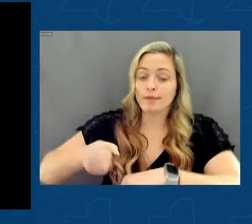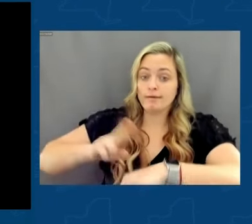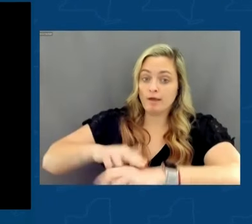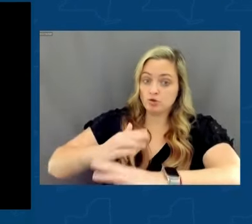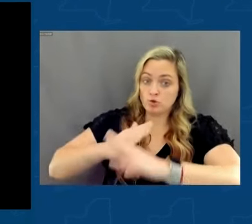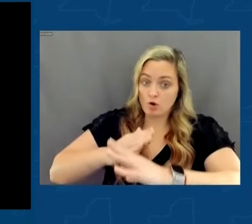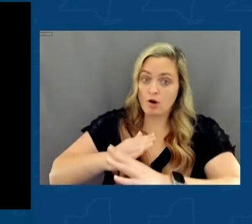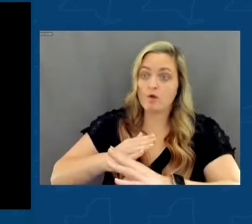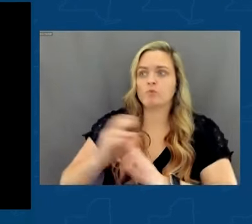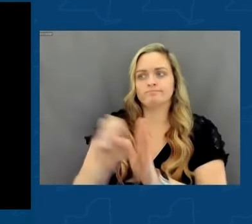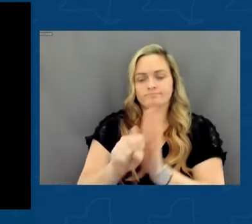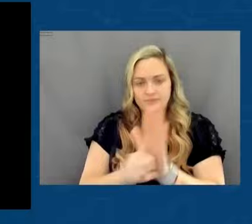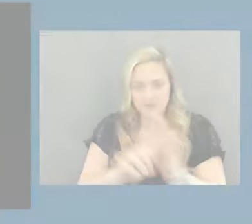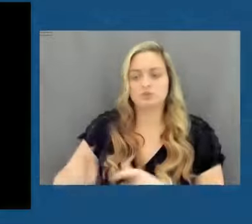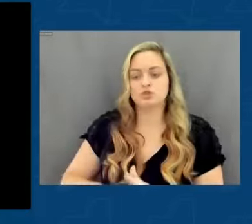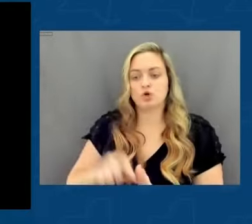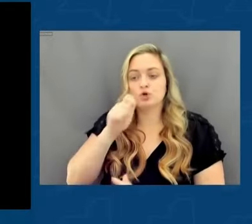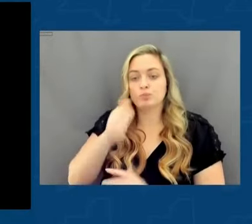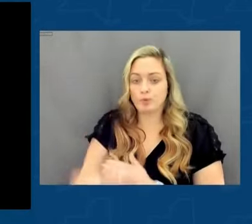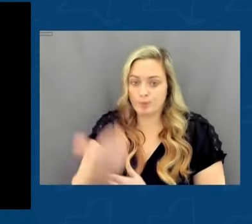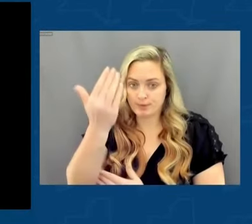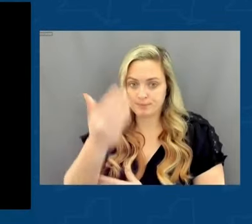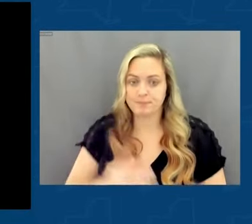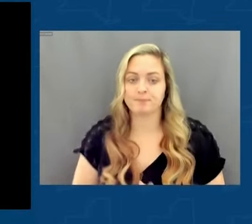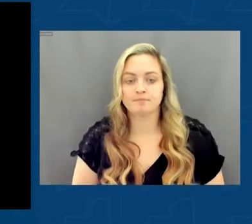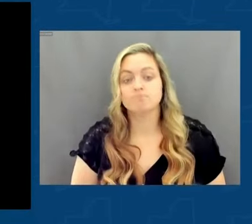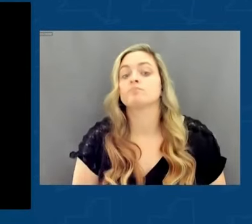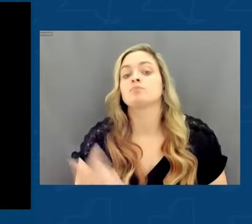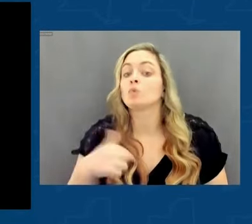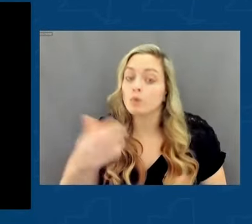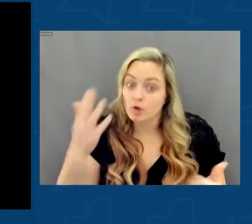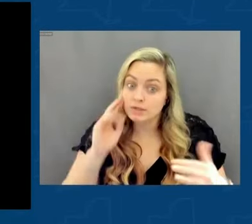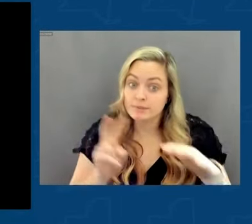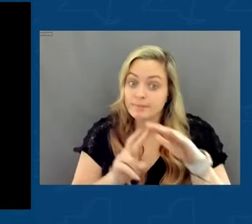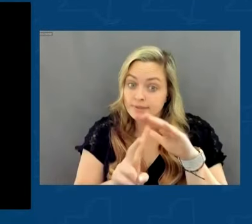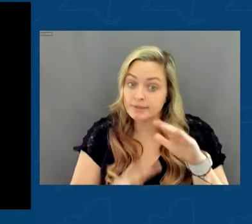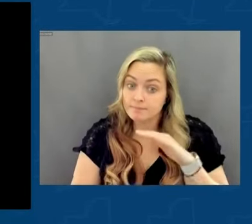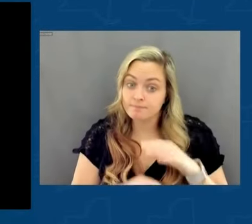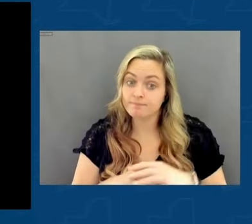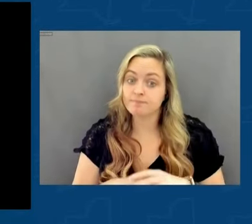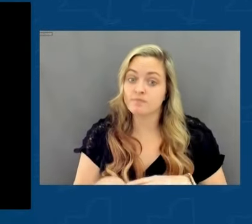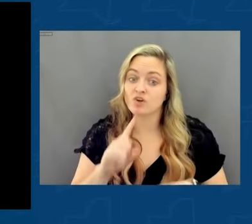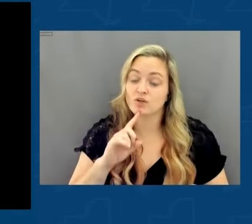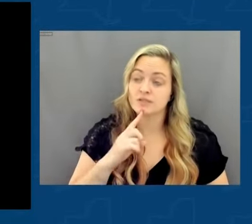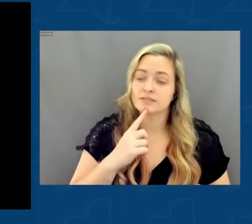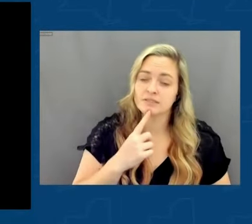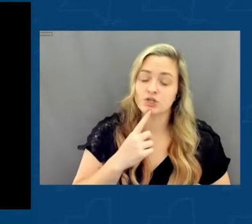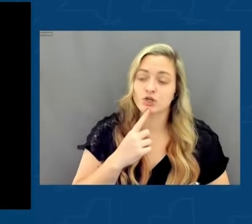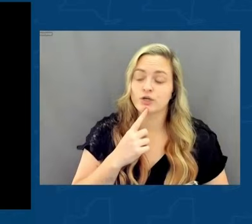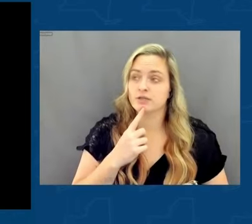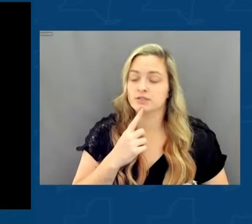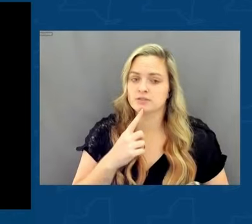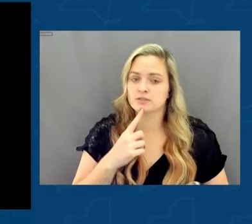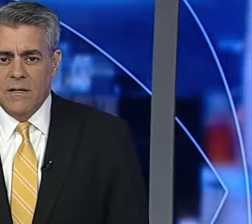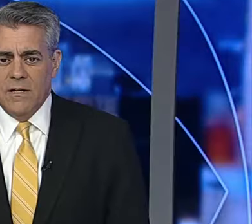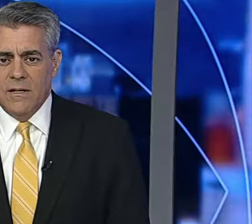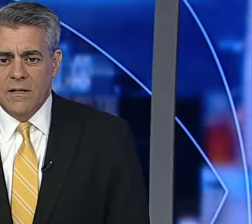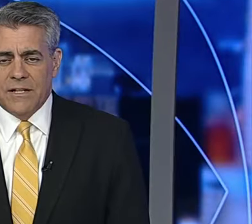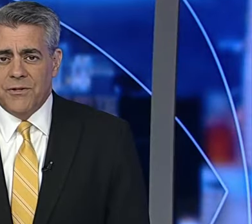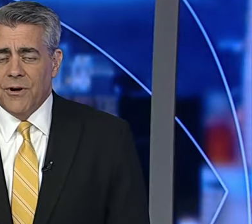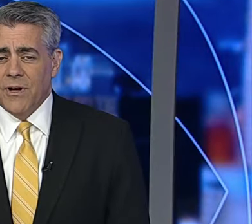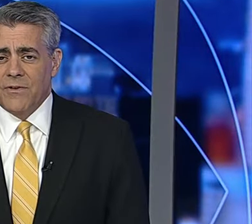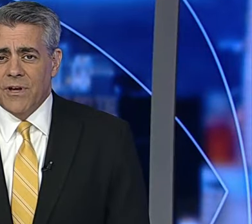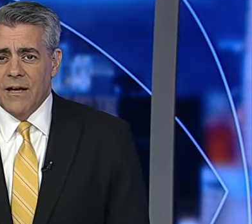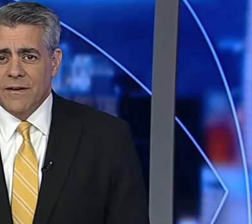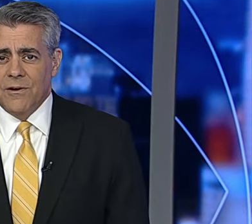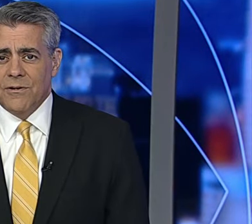state of emergency for Western New York because we are expecting very serious whiteout, blizzard-like conditions.